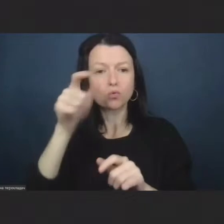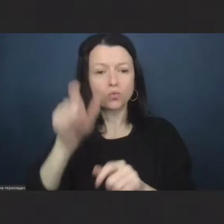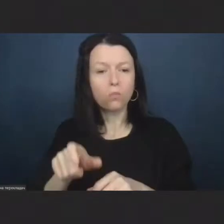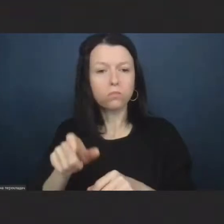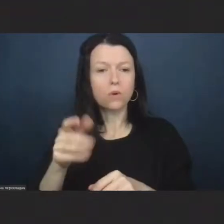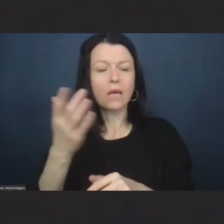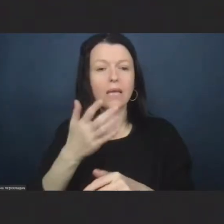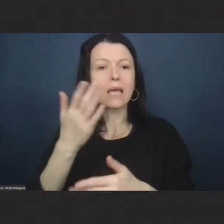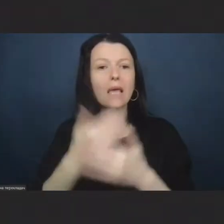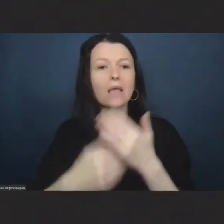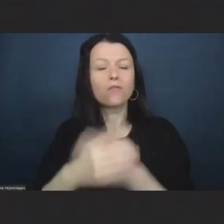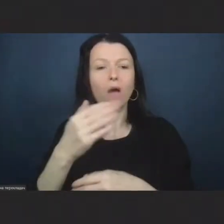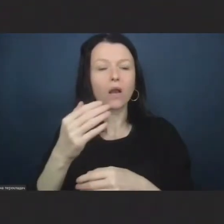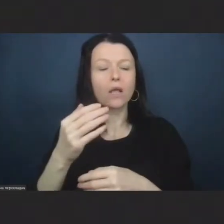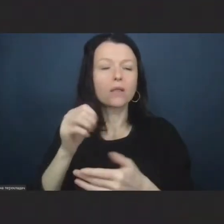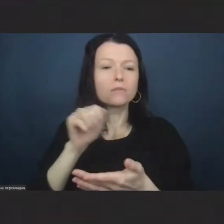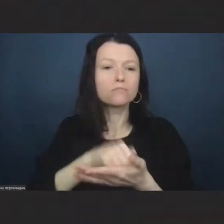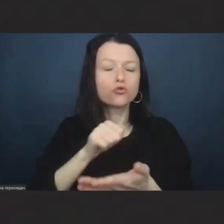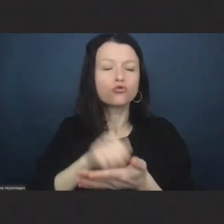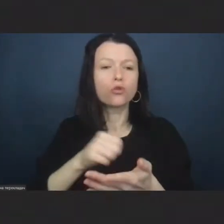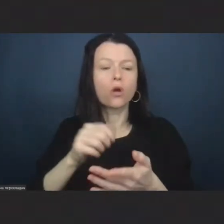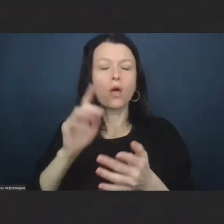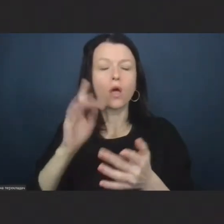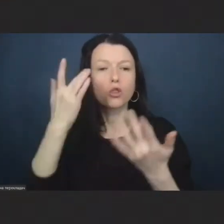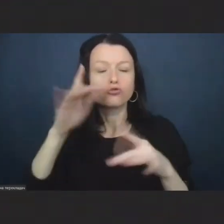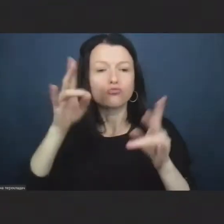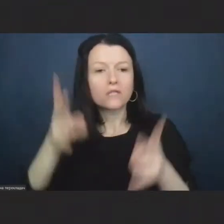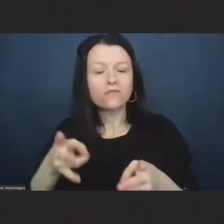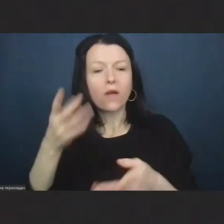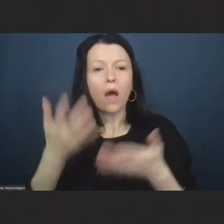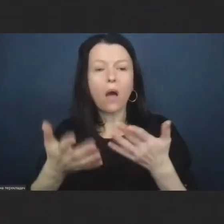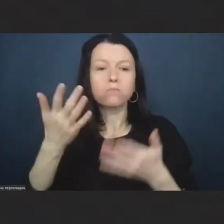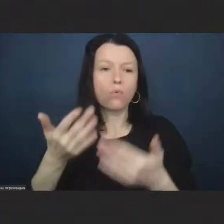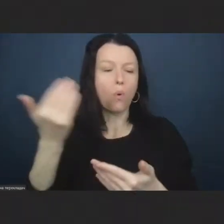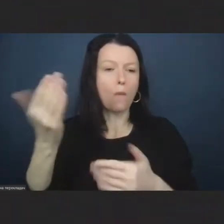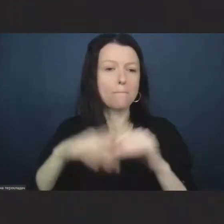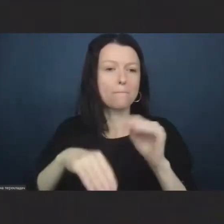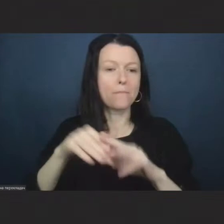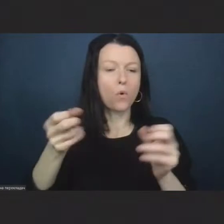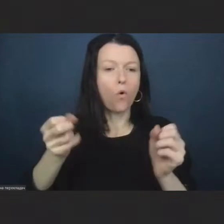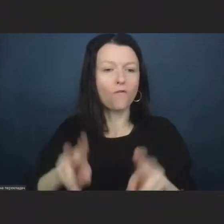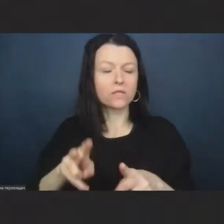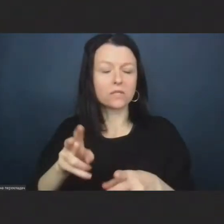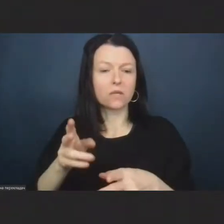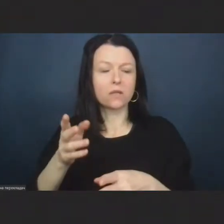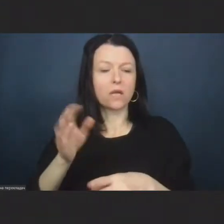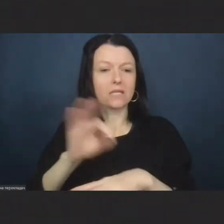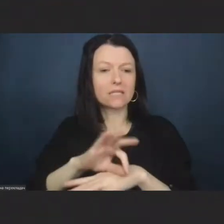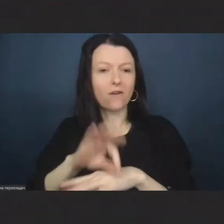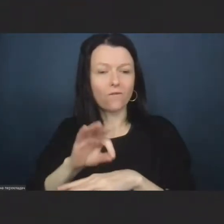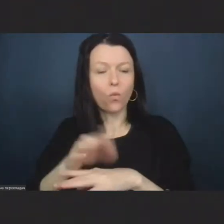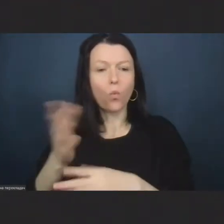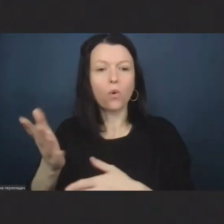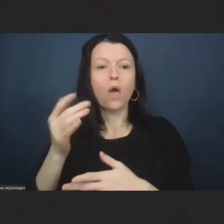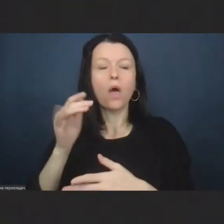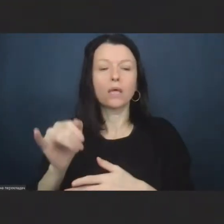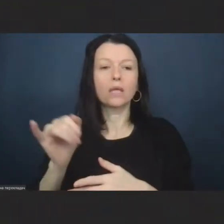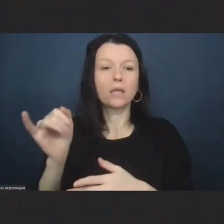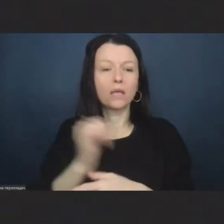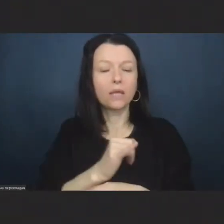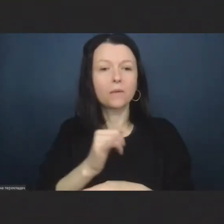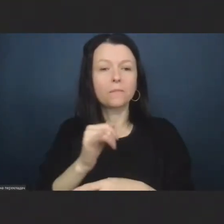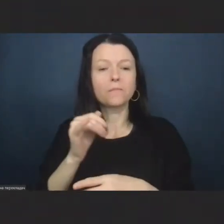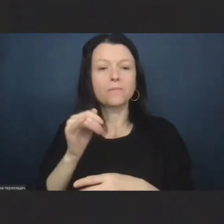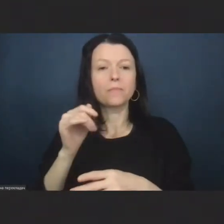a job contract if such a disability has been caused by an emergency